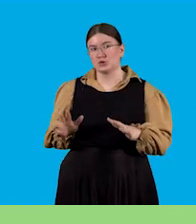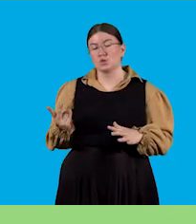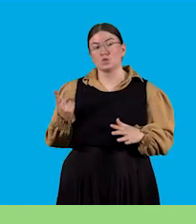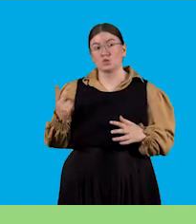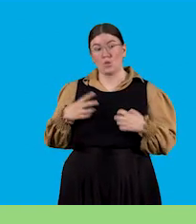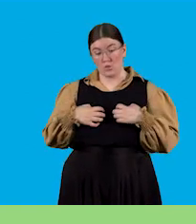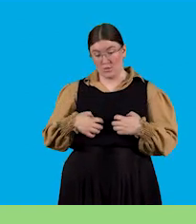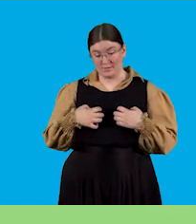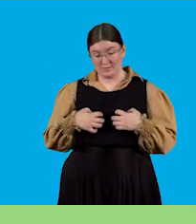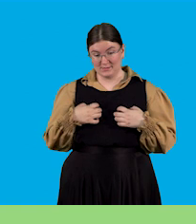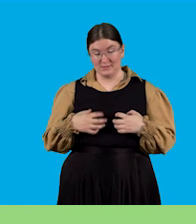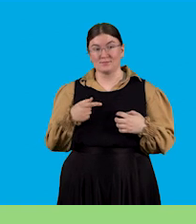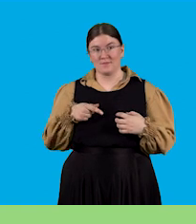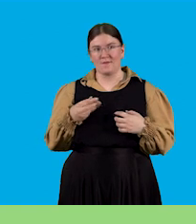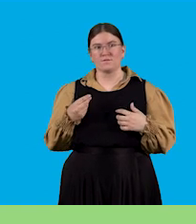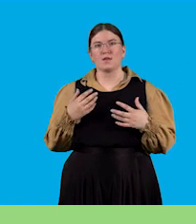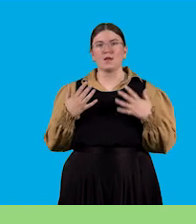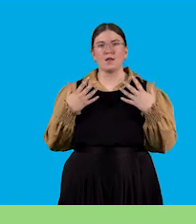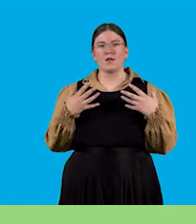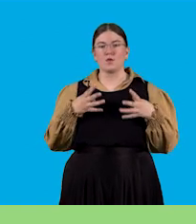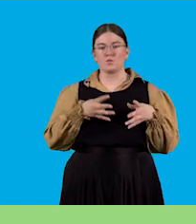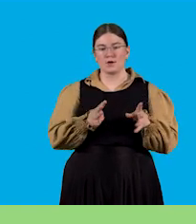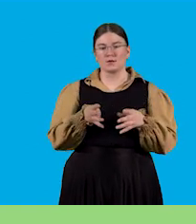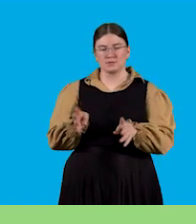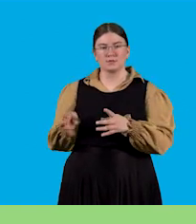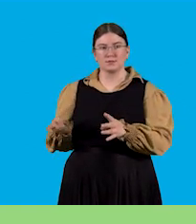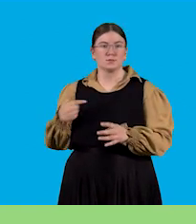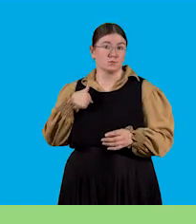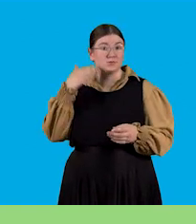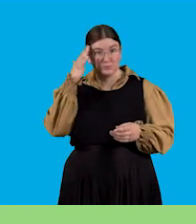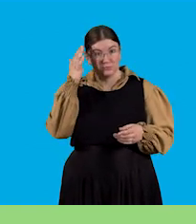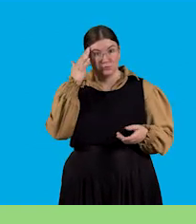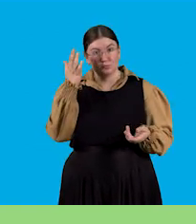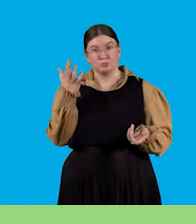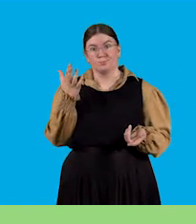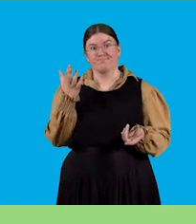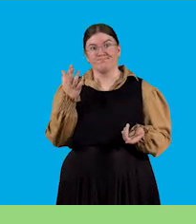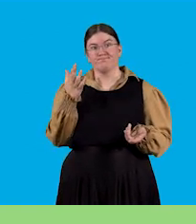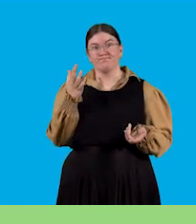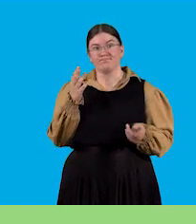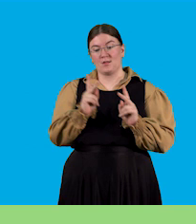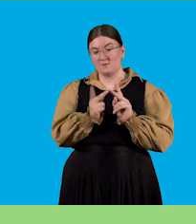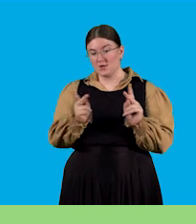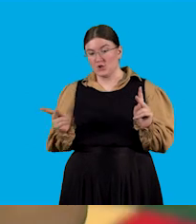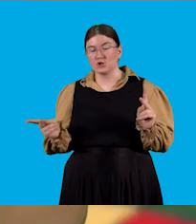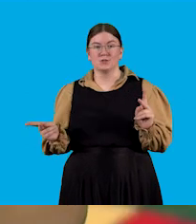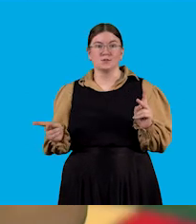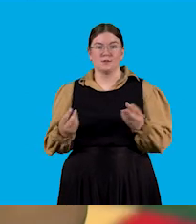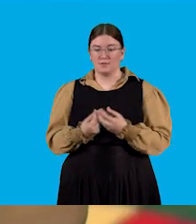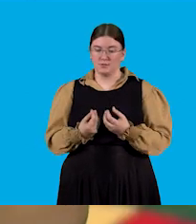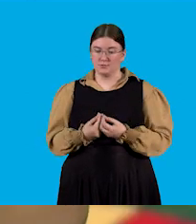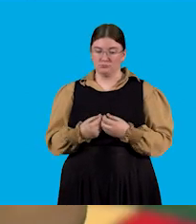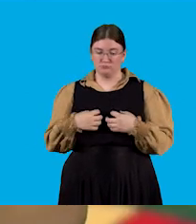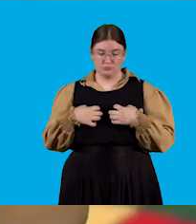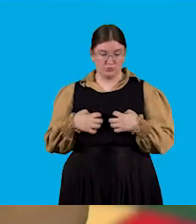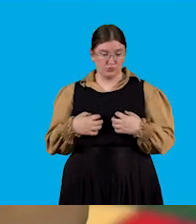also separated into airways and passages, and we also learned the different